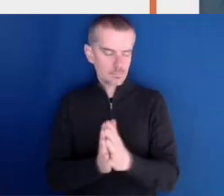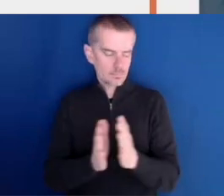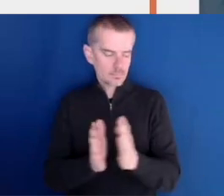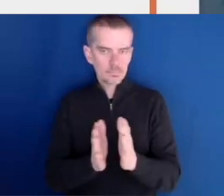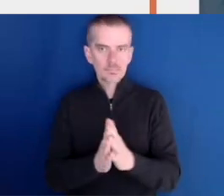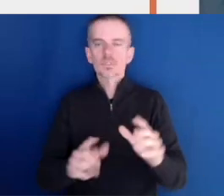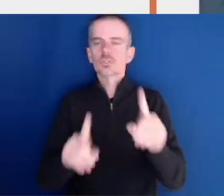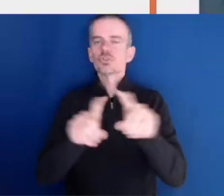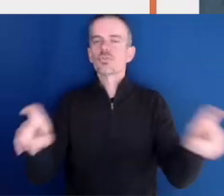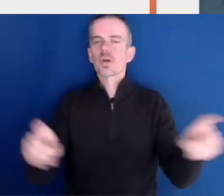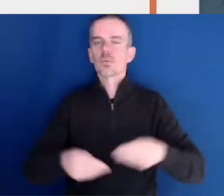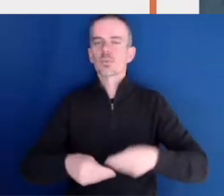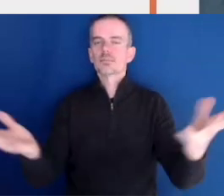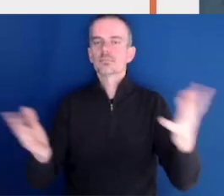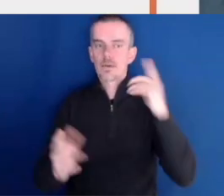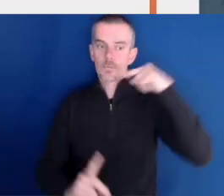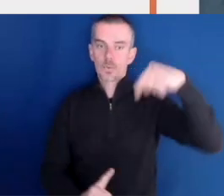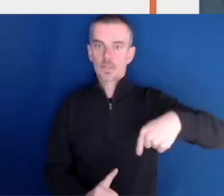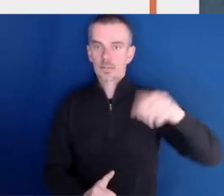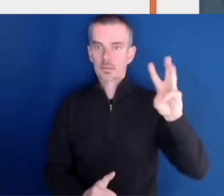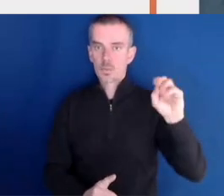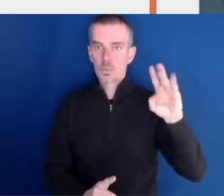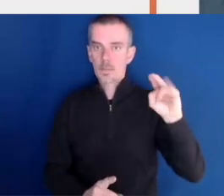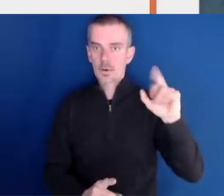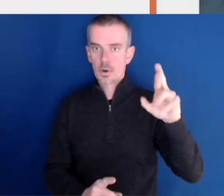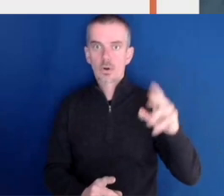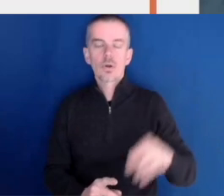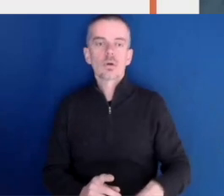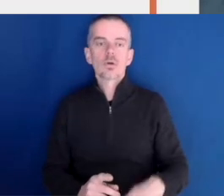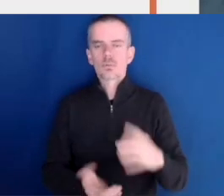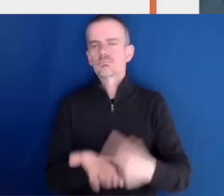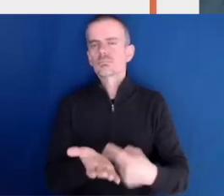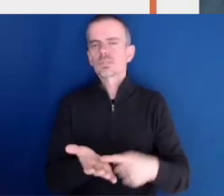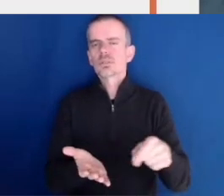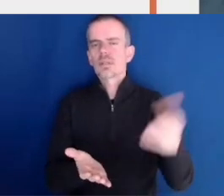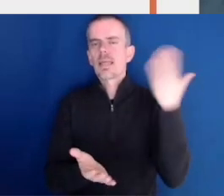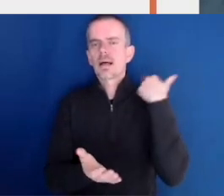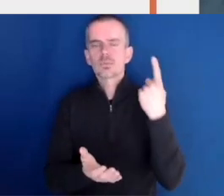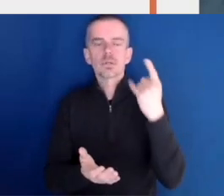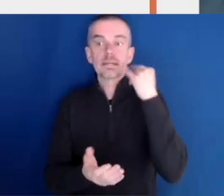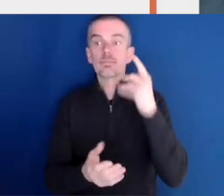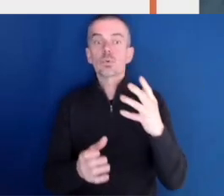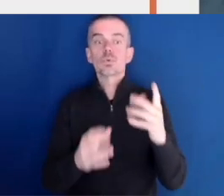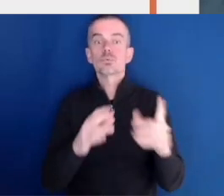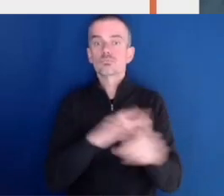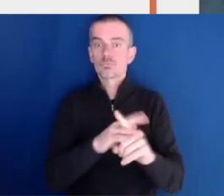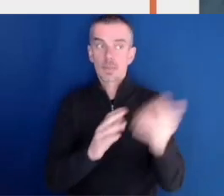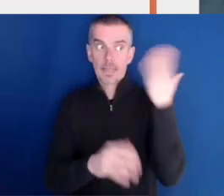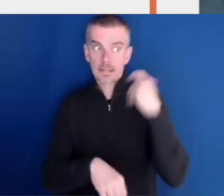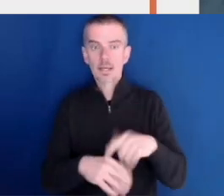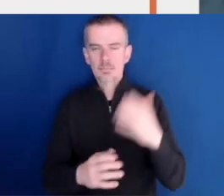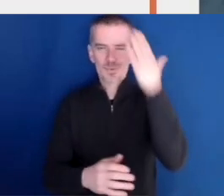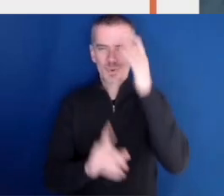survey that we sent out for this webinar. And we talked about this last webinar. If you attended, you'll probably know the answer. So